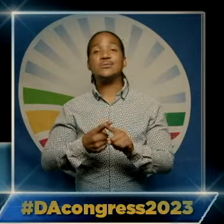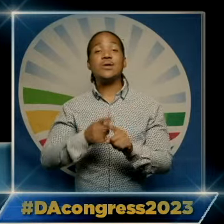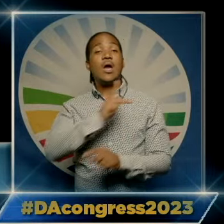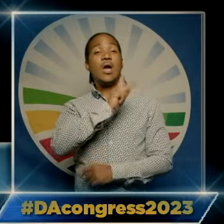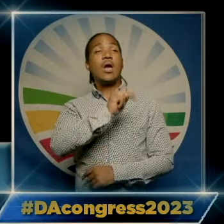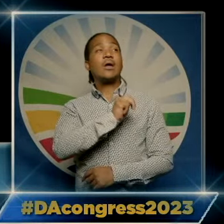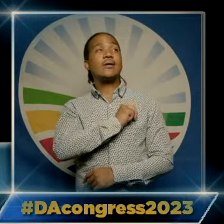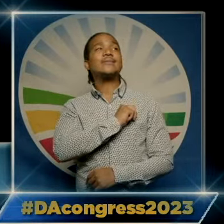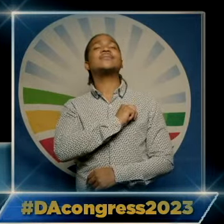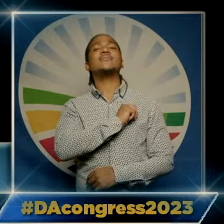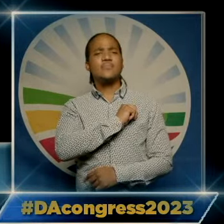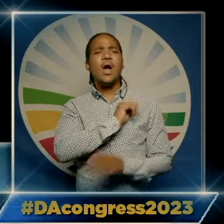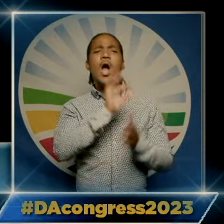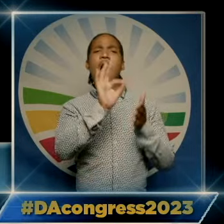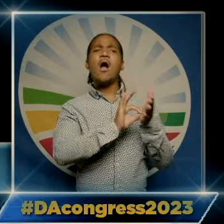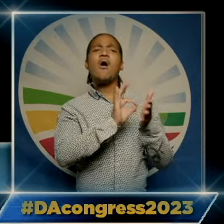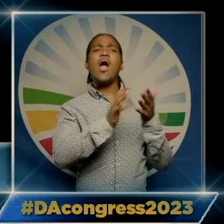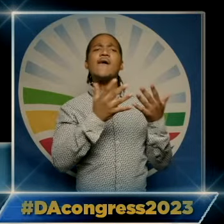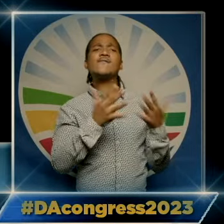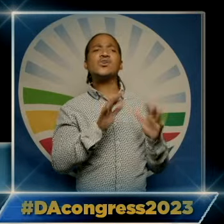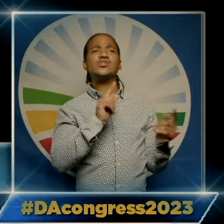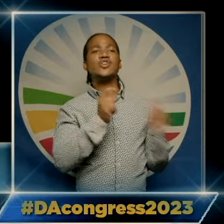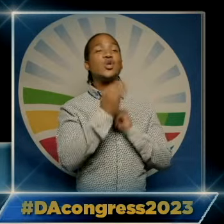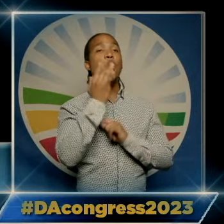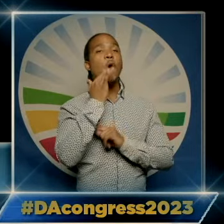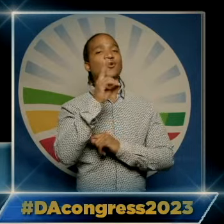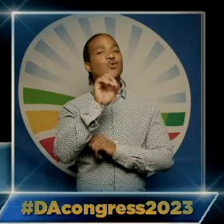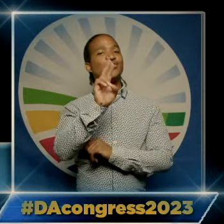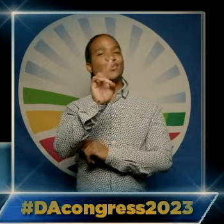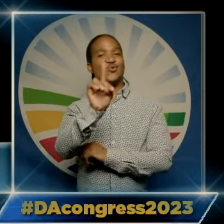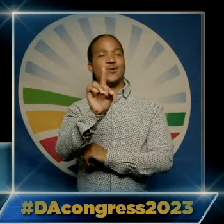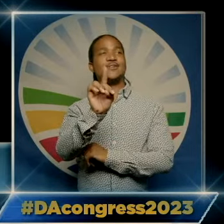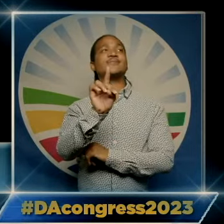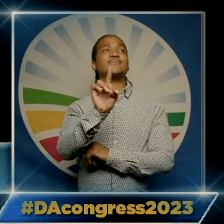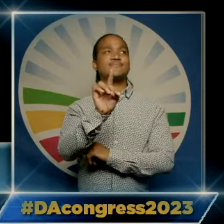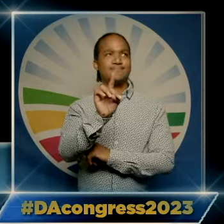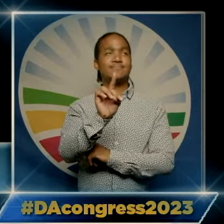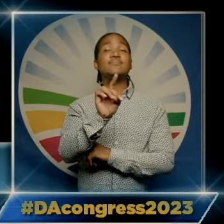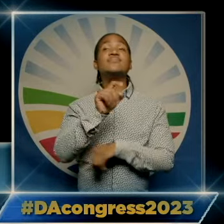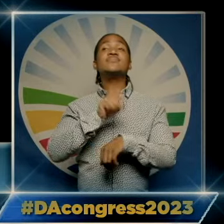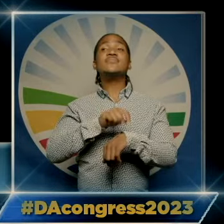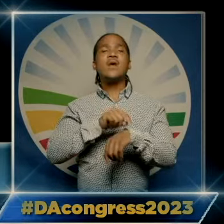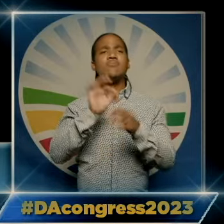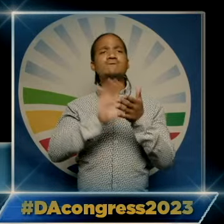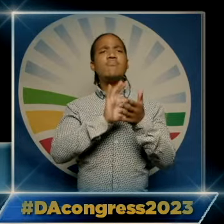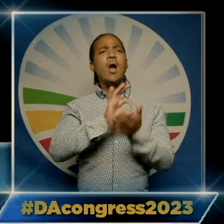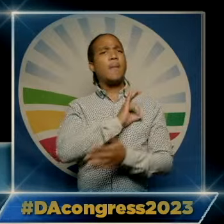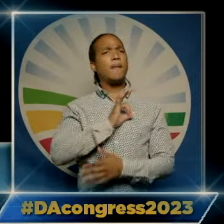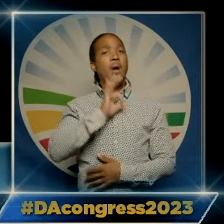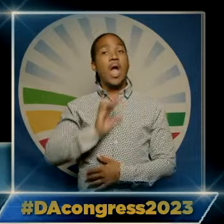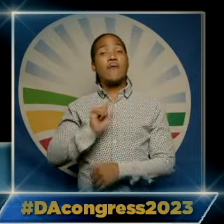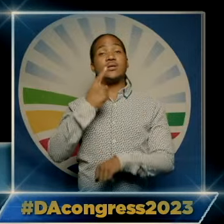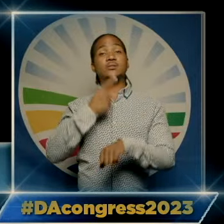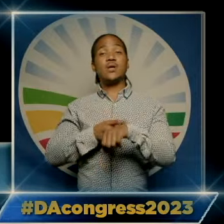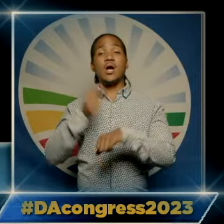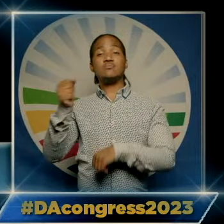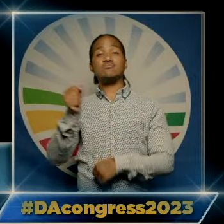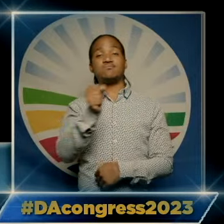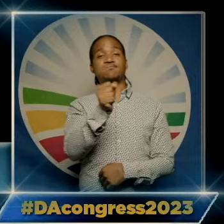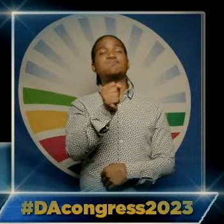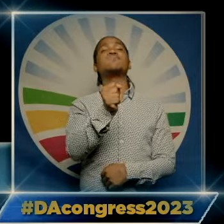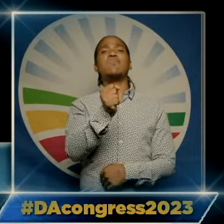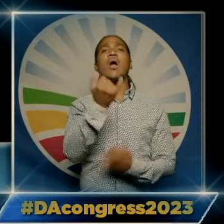Umgeni voted for change in 2021 when they elected a DA mayor for the first time. Now,